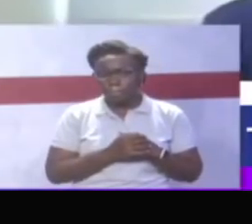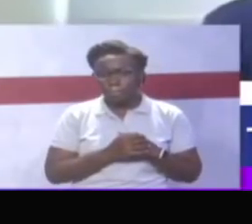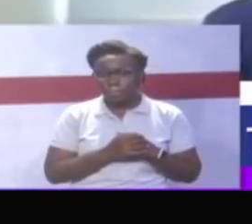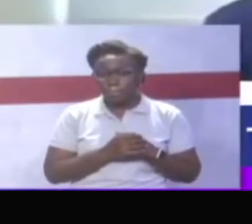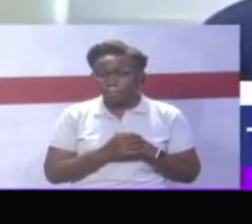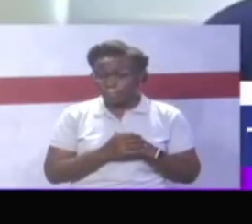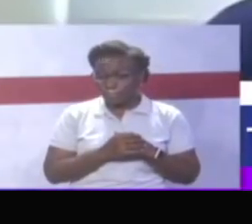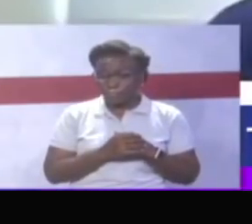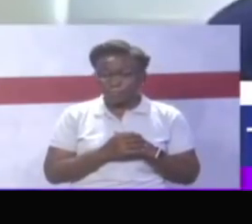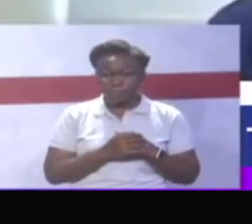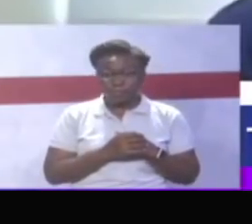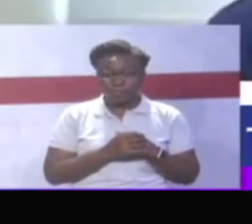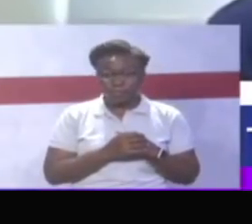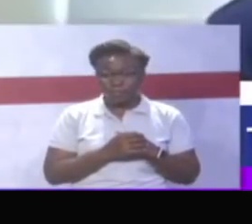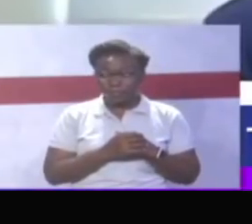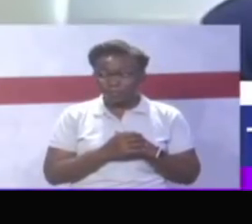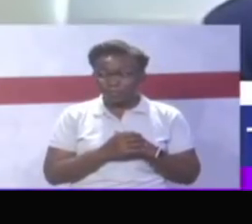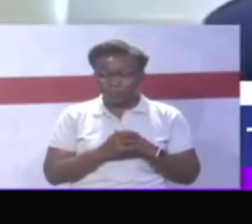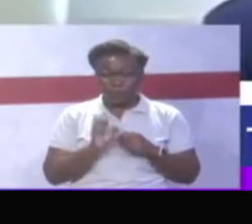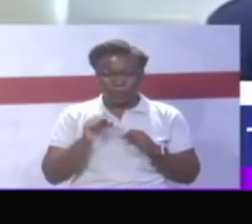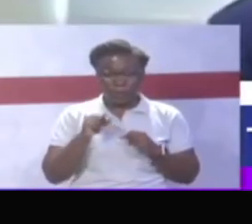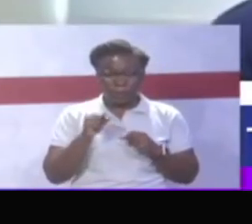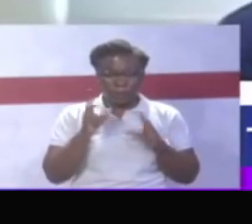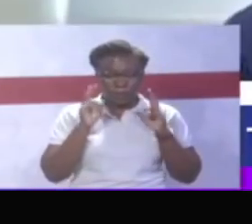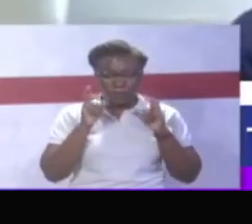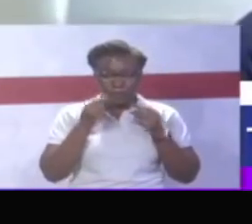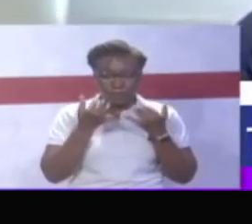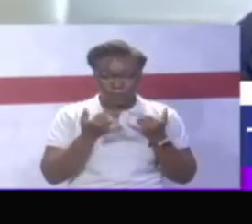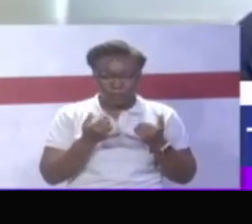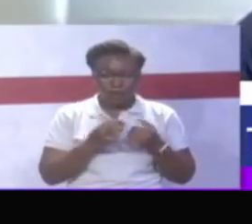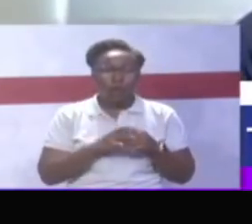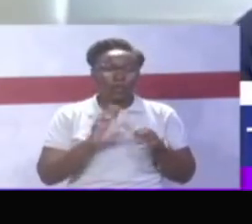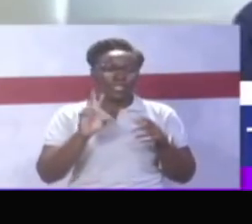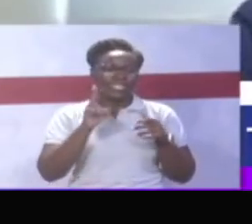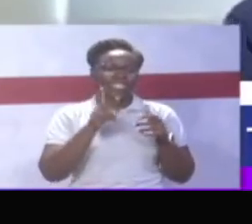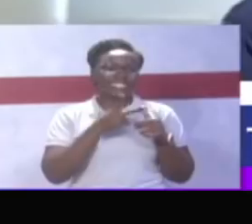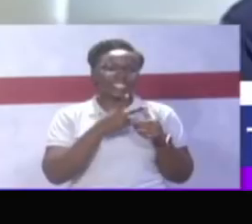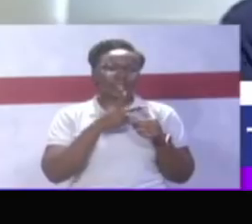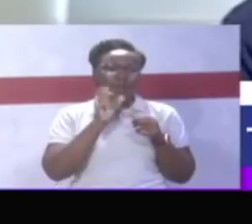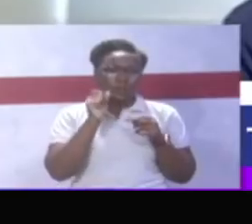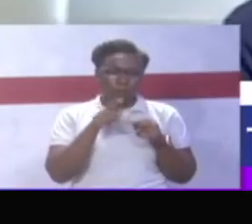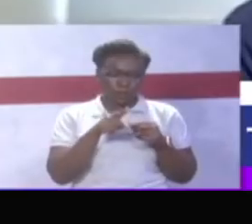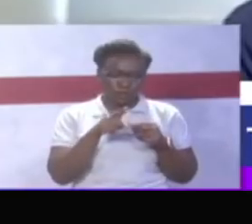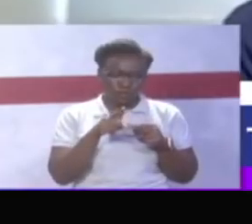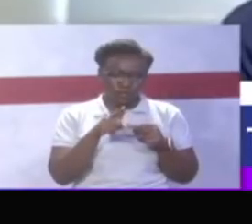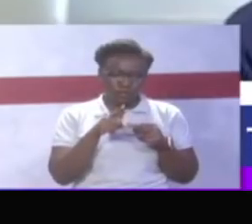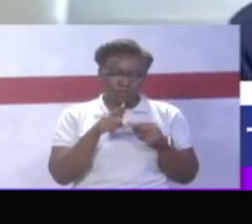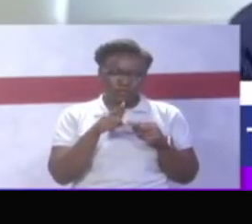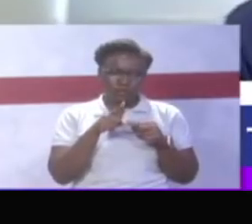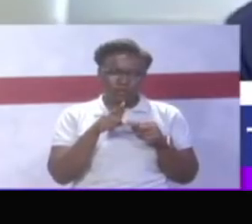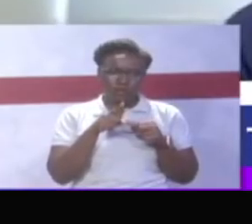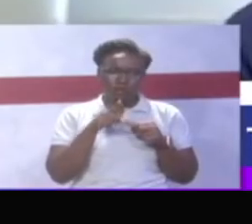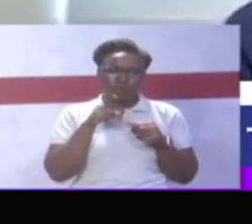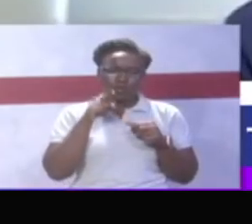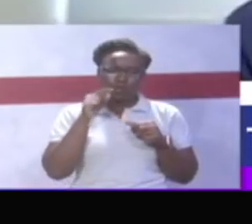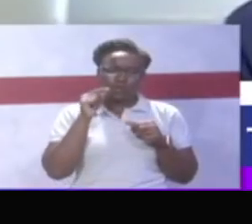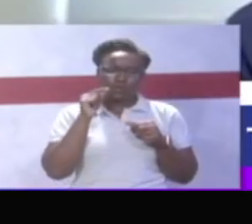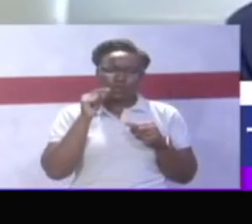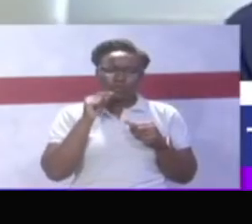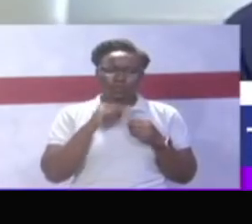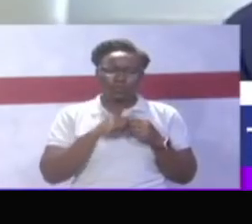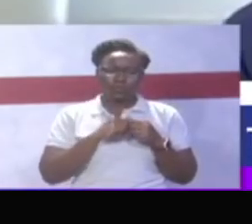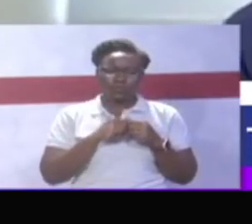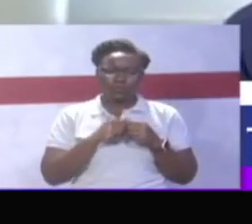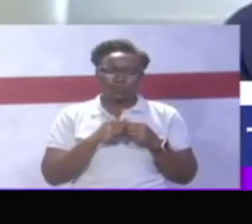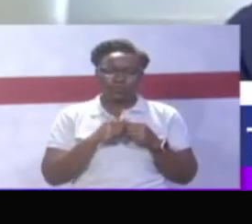Okay, yeah, so go ahead, we're hearing you now. Yeah, or the second question, the second part of that first question was, what's the likelihood of